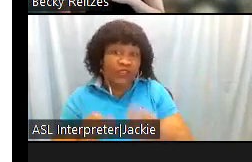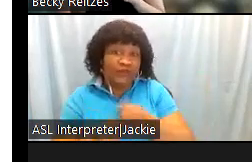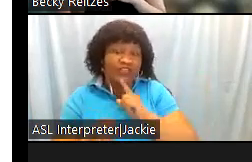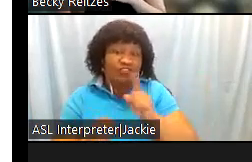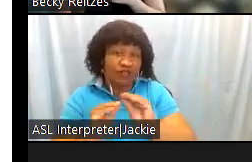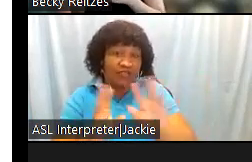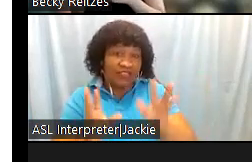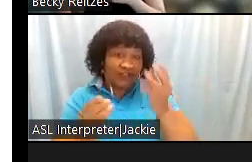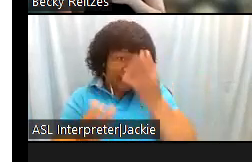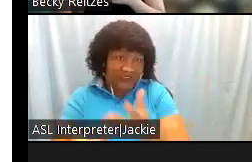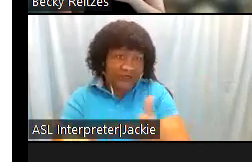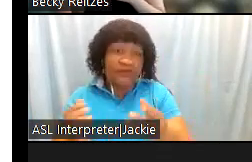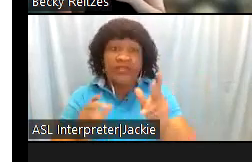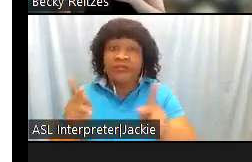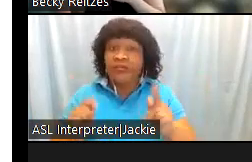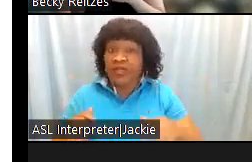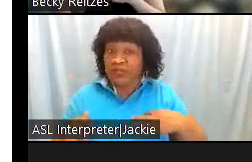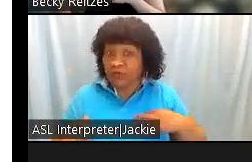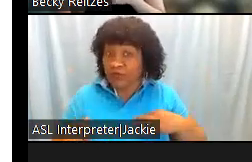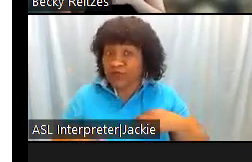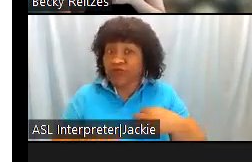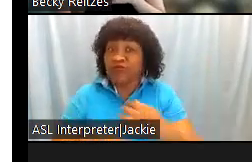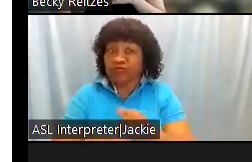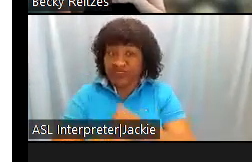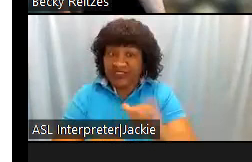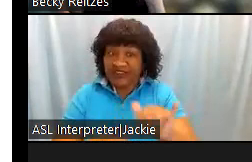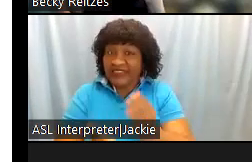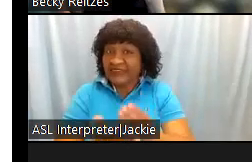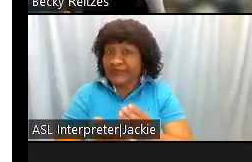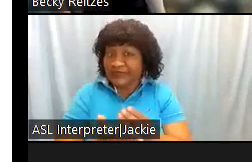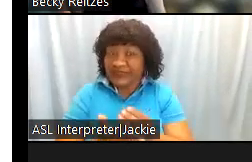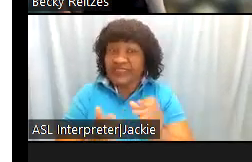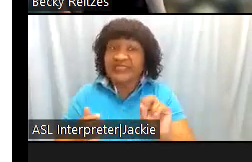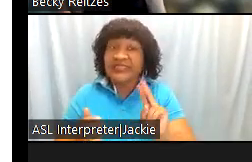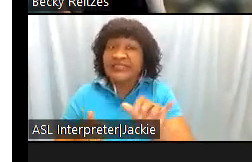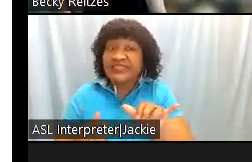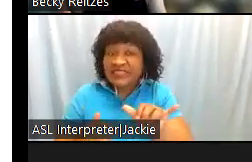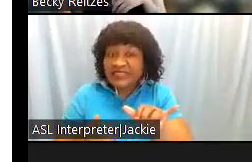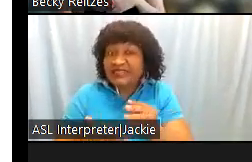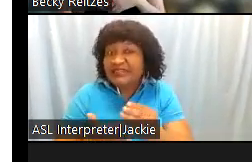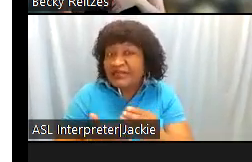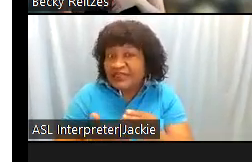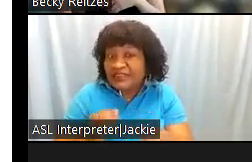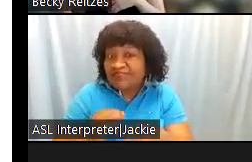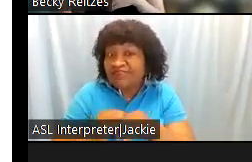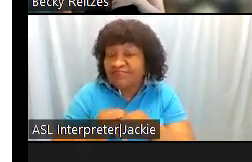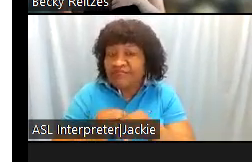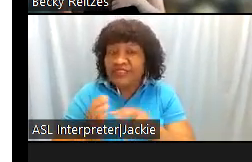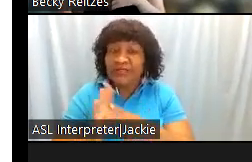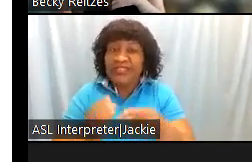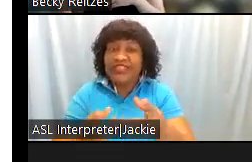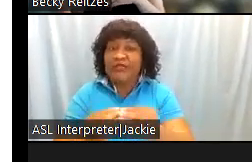slides. So folks are eligible for the subsidy, and subsidy meaning some